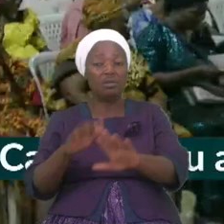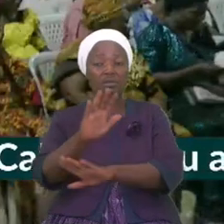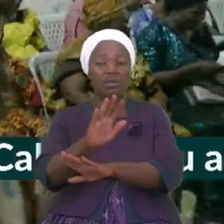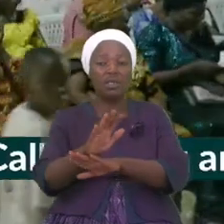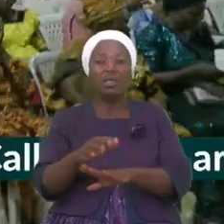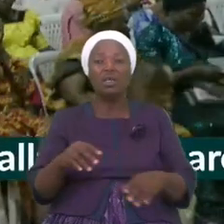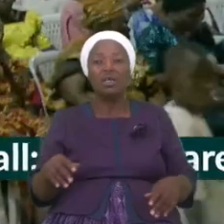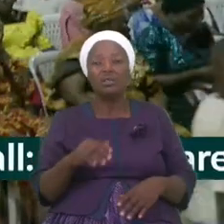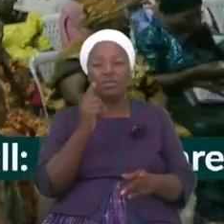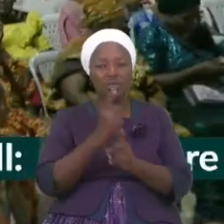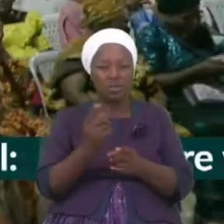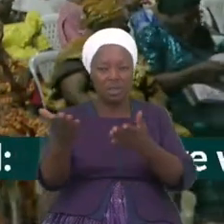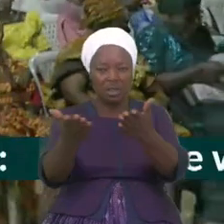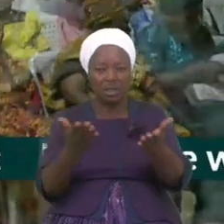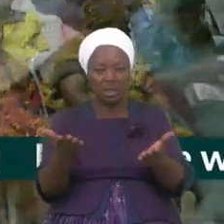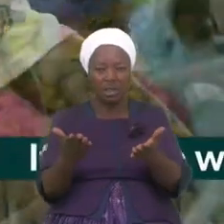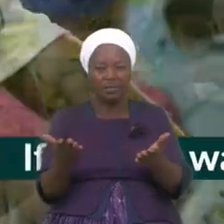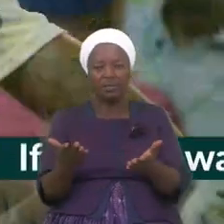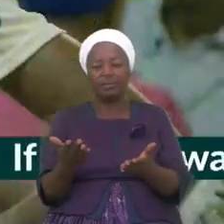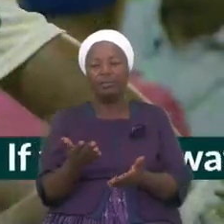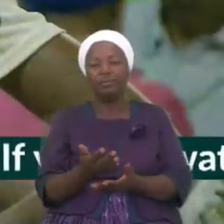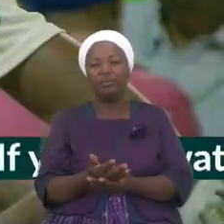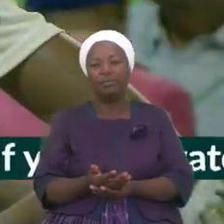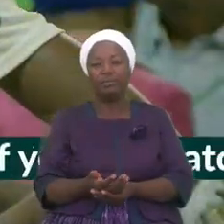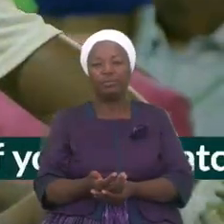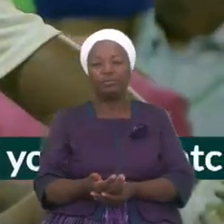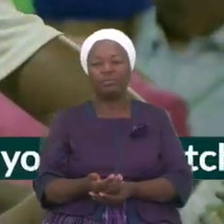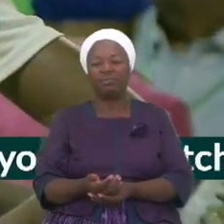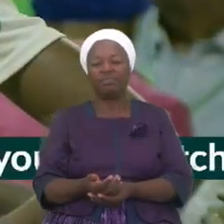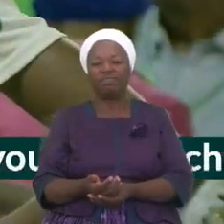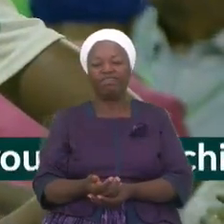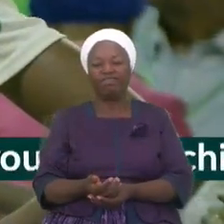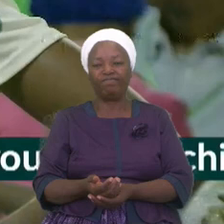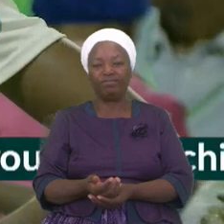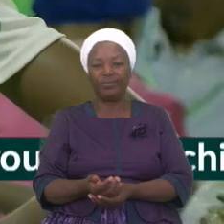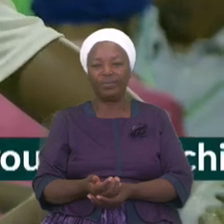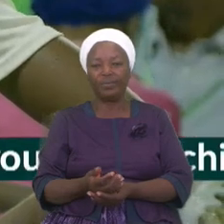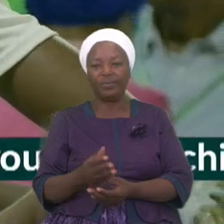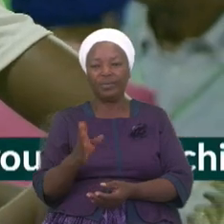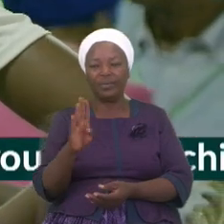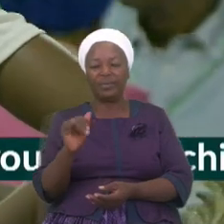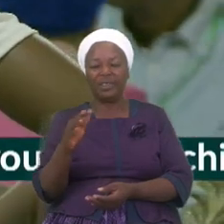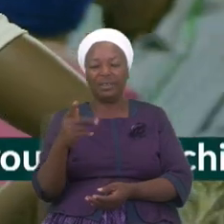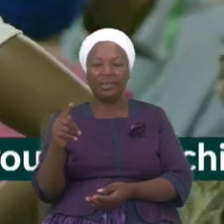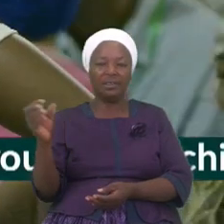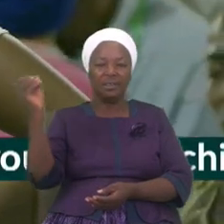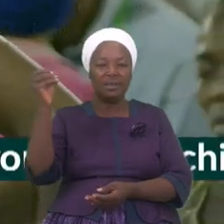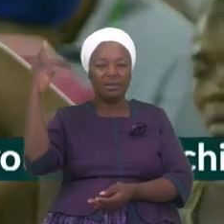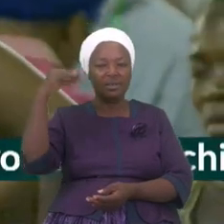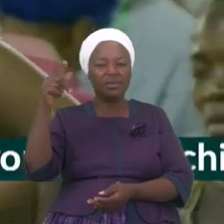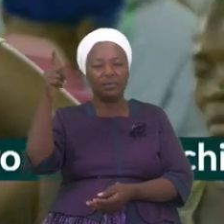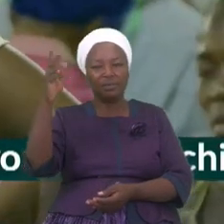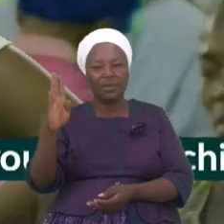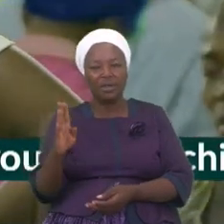pavilion, here at this location, by the grace of God. And there